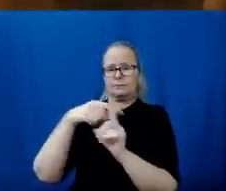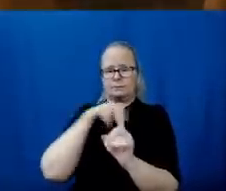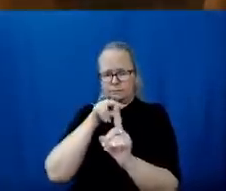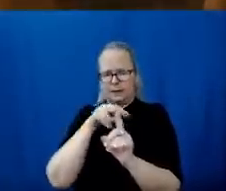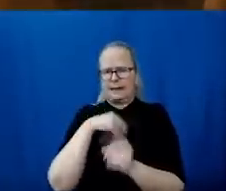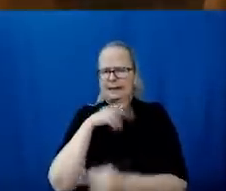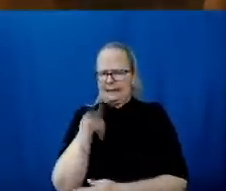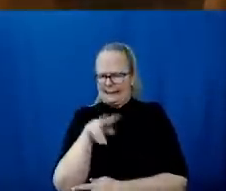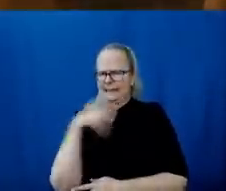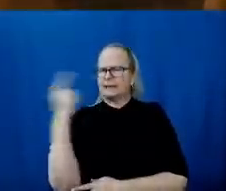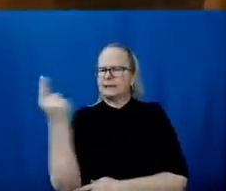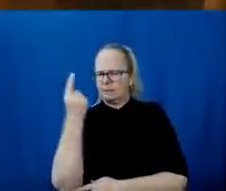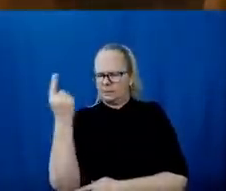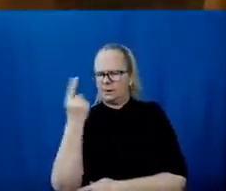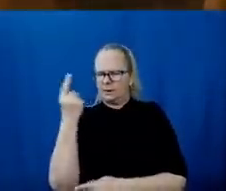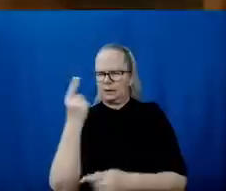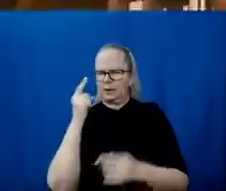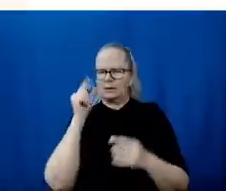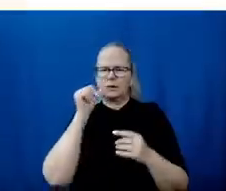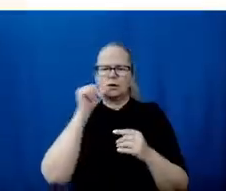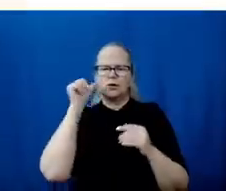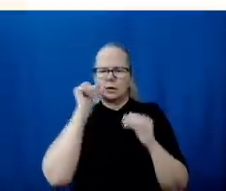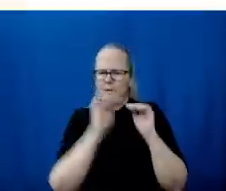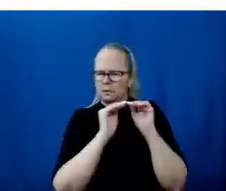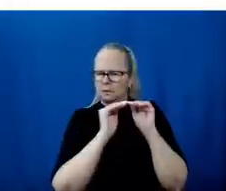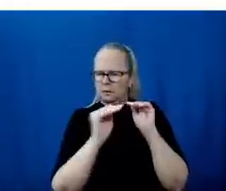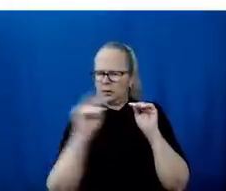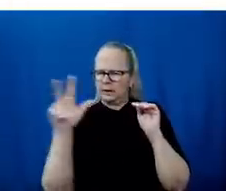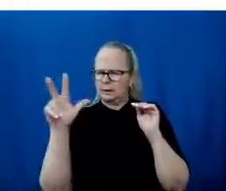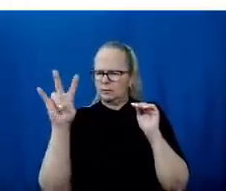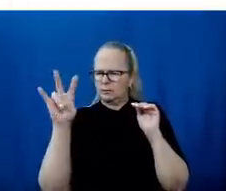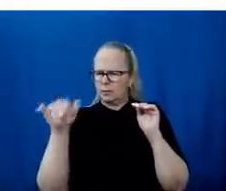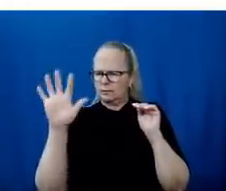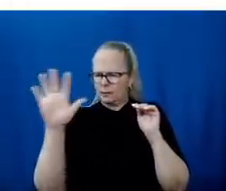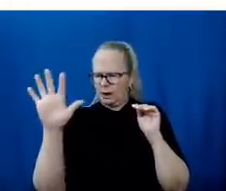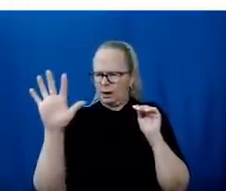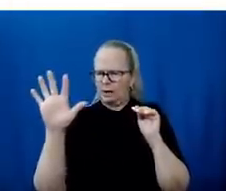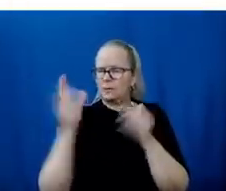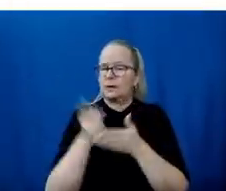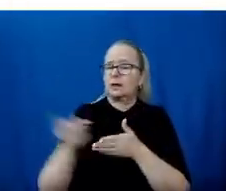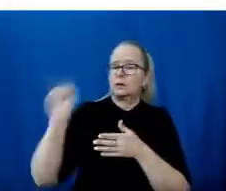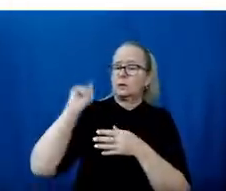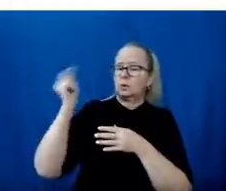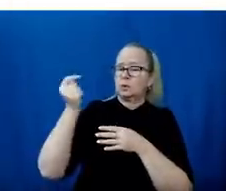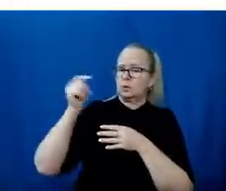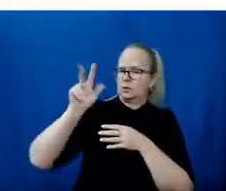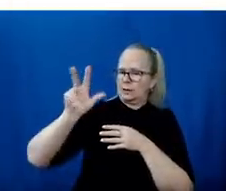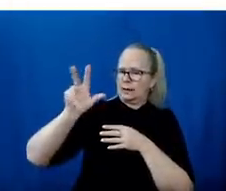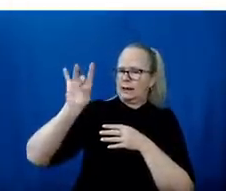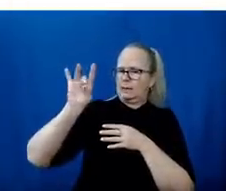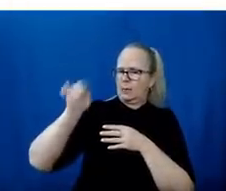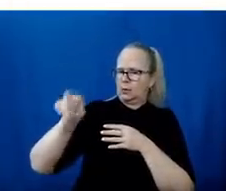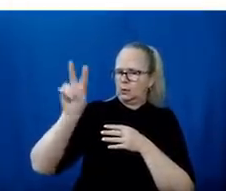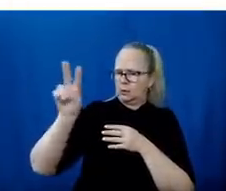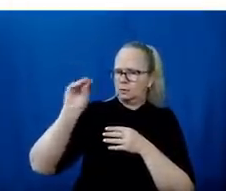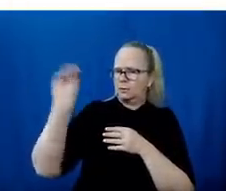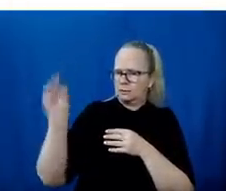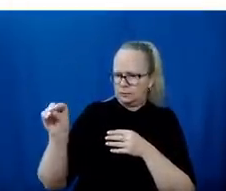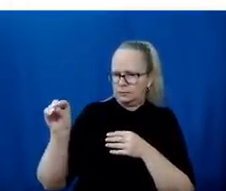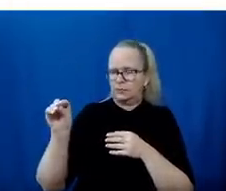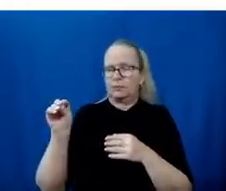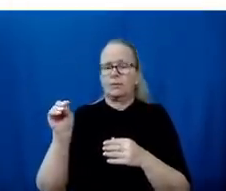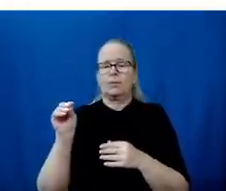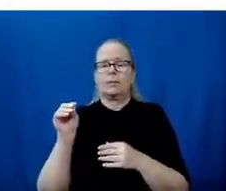see that the trend is flat. So this yesterday was 37.5%. Last Tuesday was